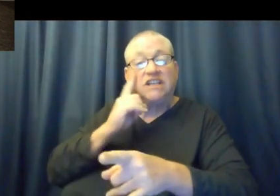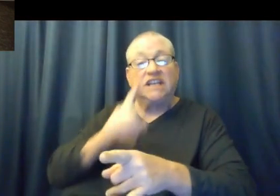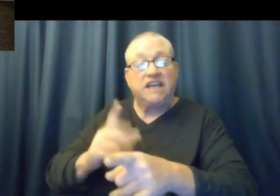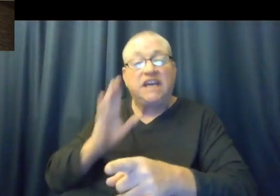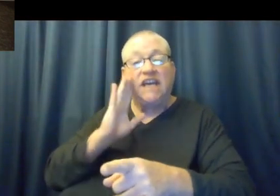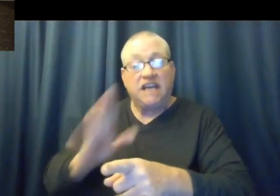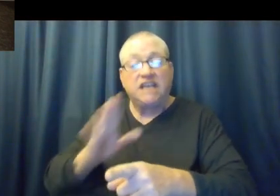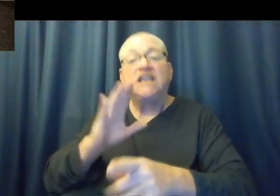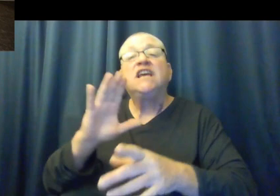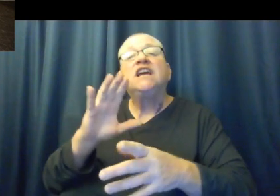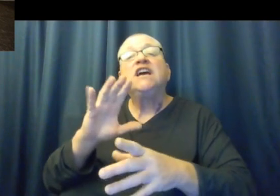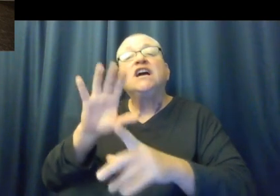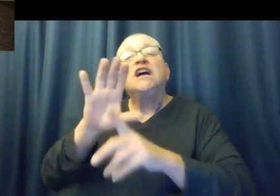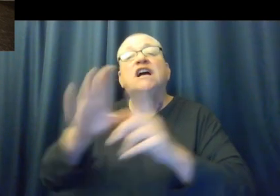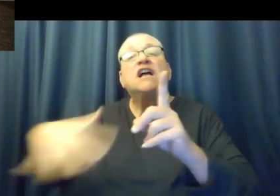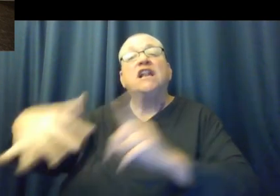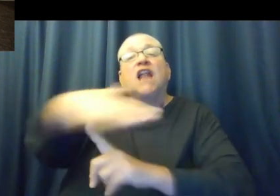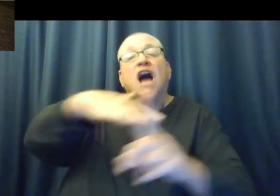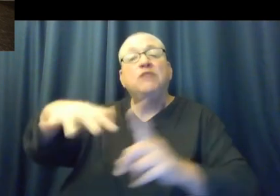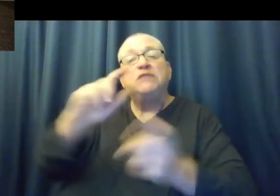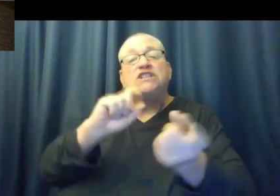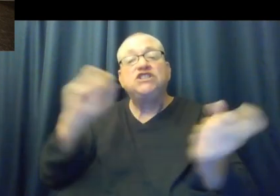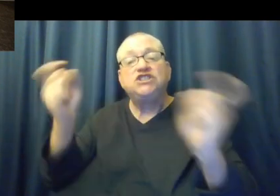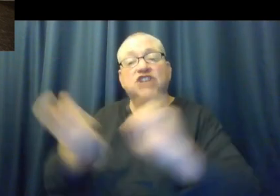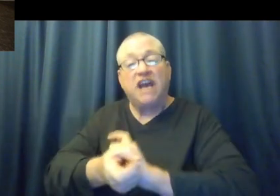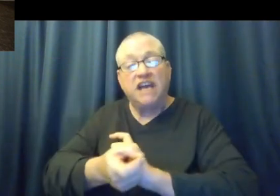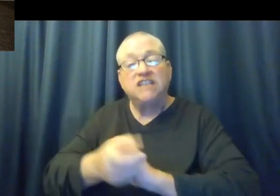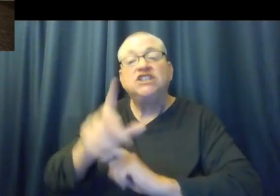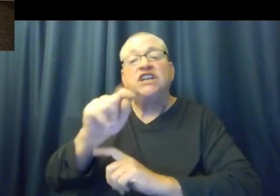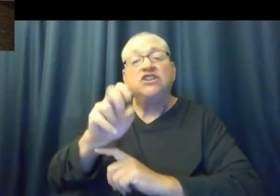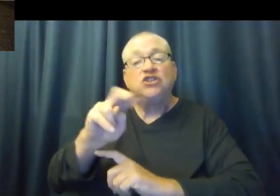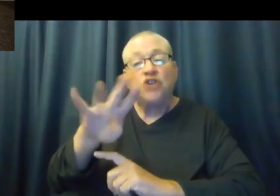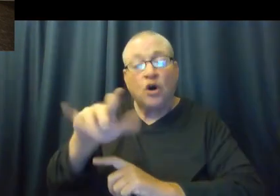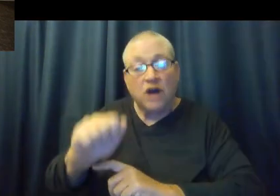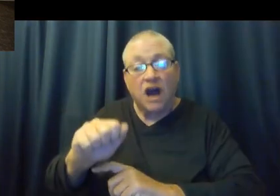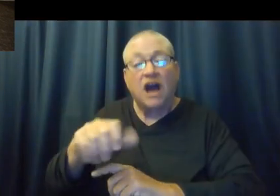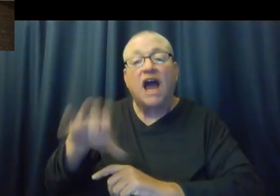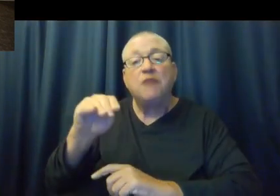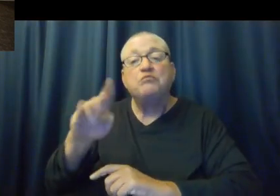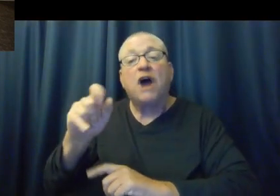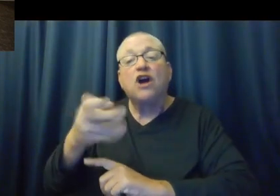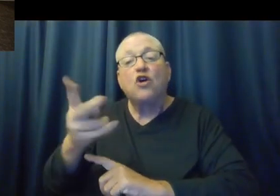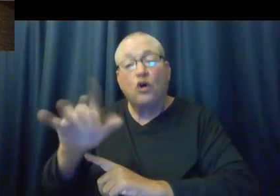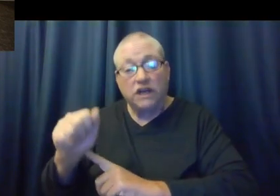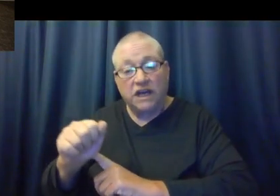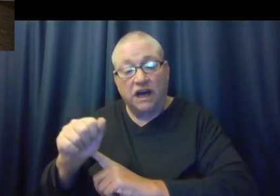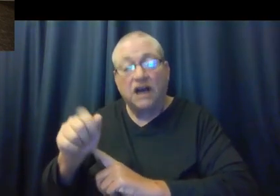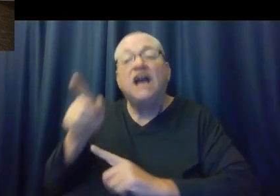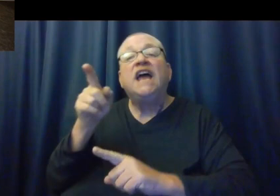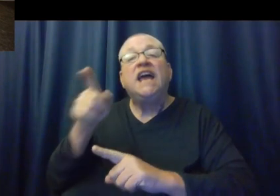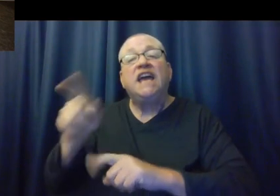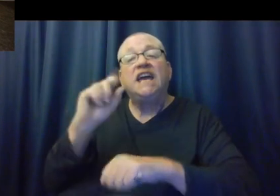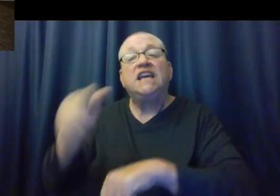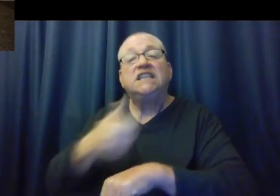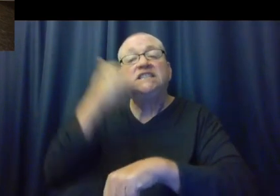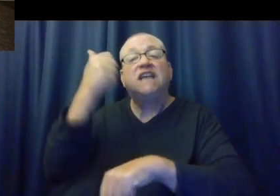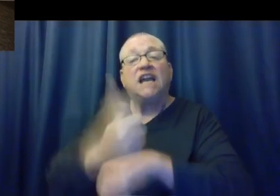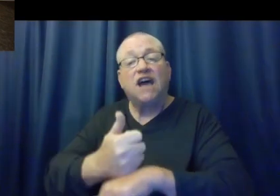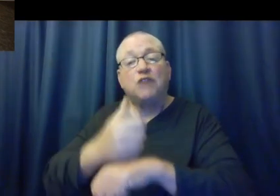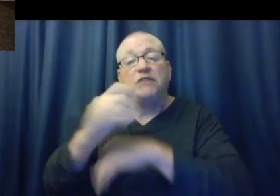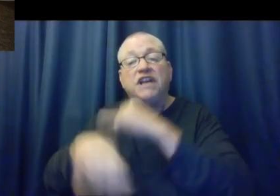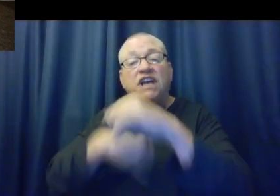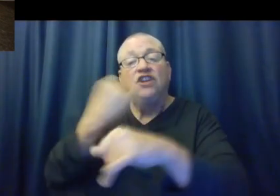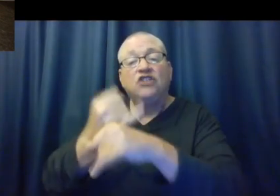climate change issues in both Tonga and Mongolia. In the wake of the Indian Ocean tsunami, David established the